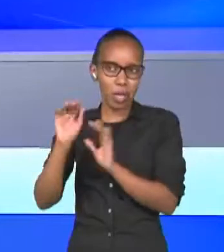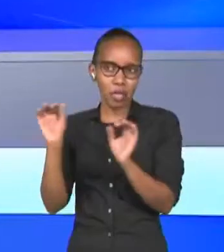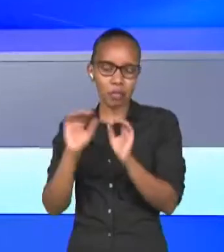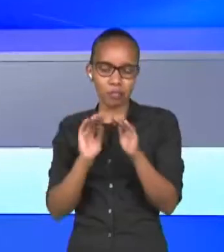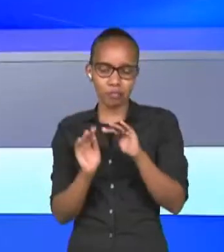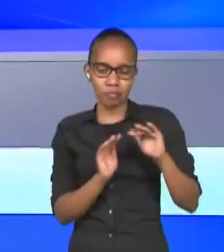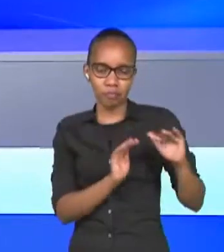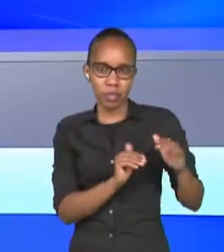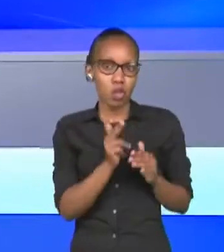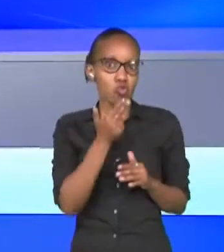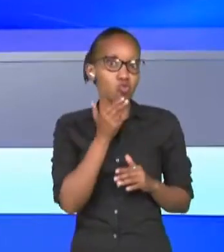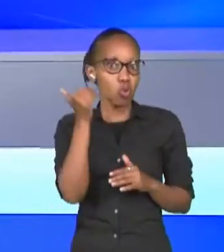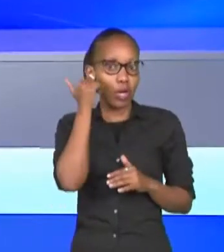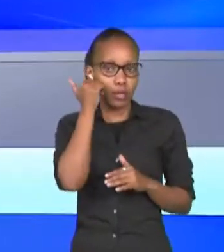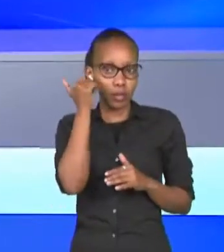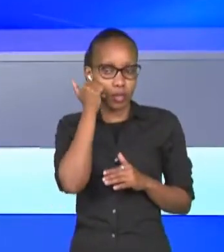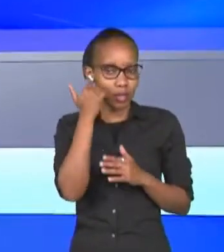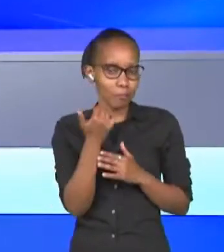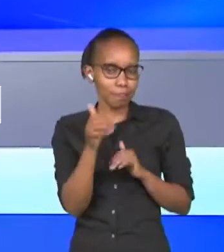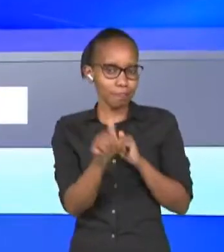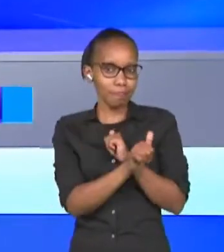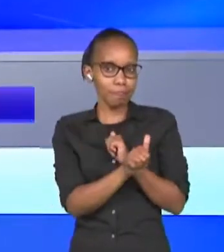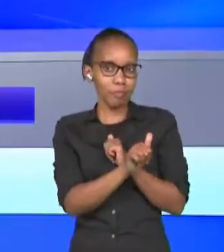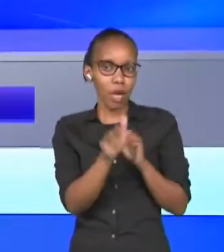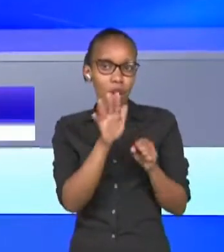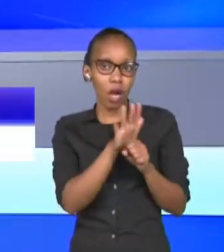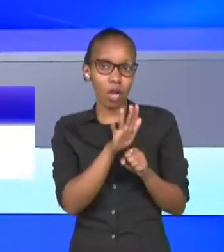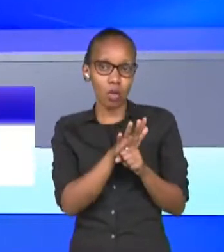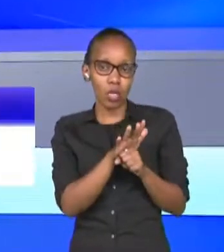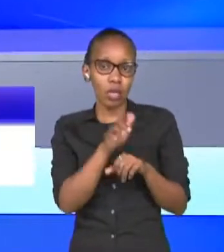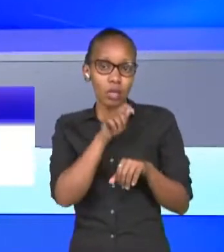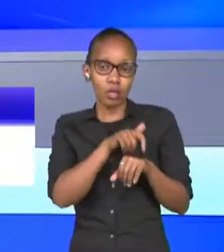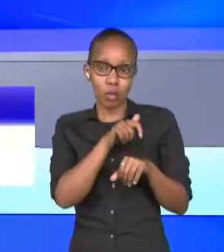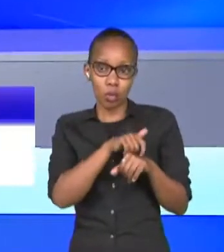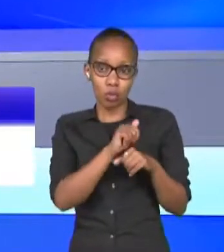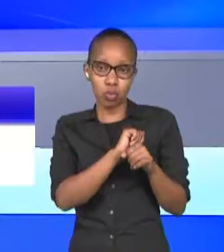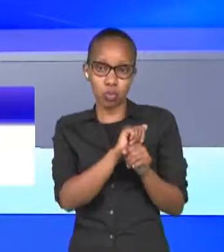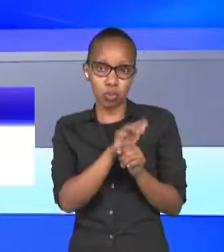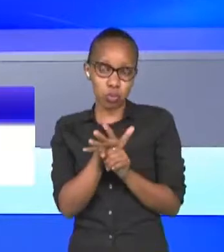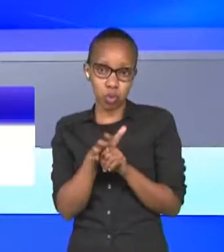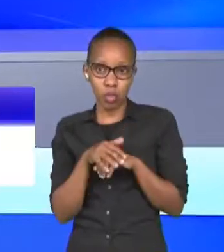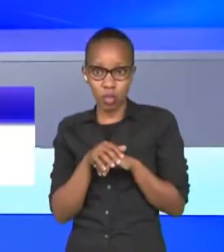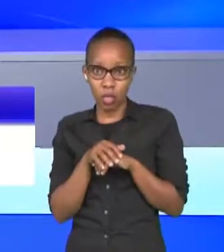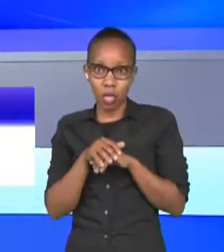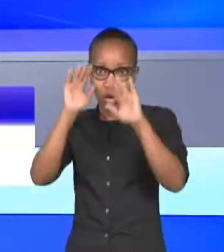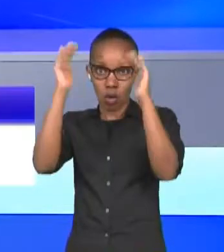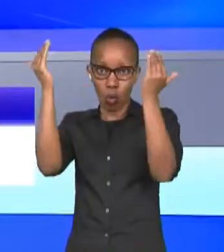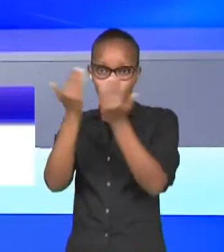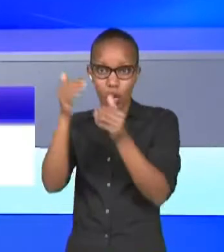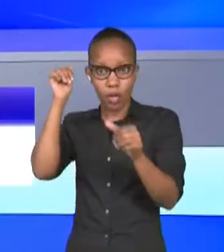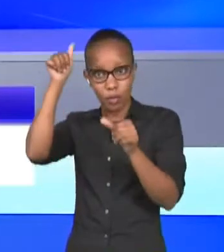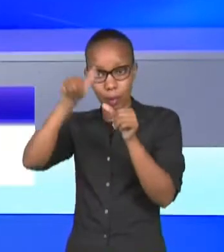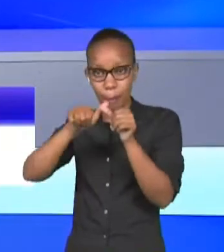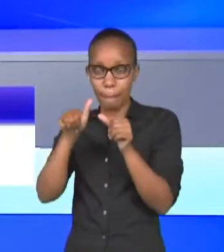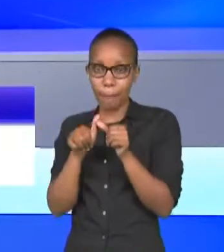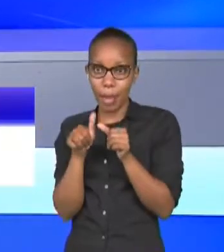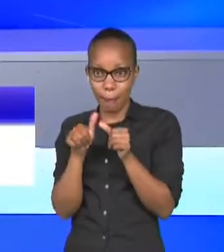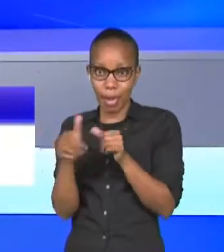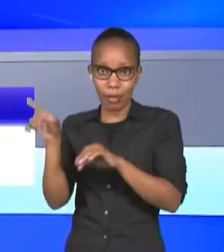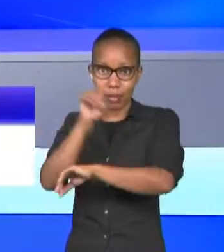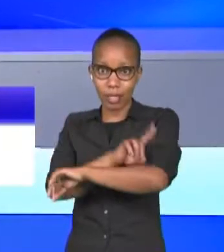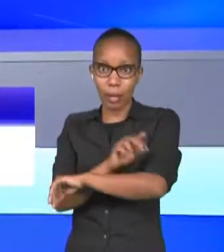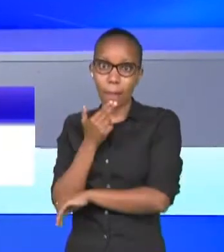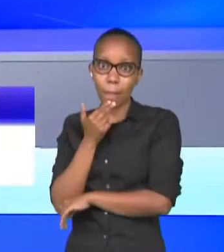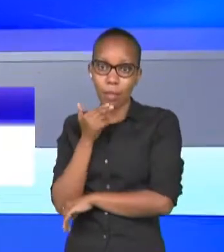Diabetes has become a slow-moving pandemic, especially during this COVID-19 era. And as the world commemorates World Diabetes Day, our